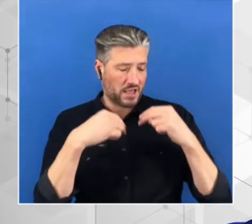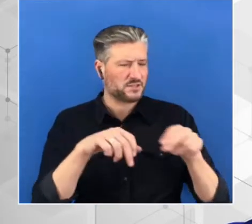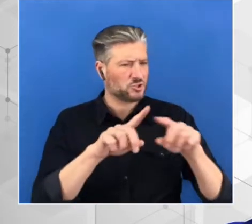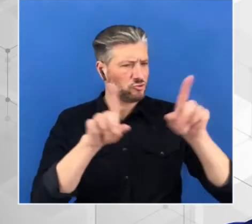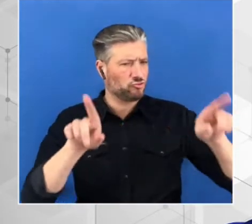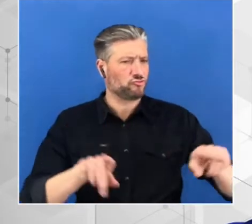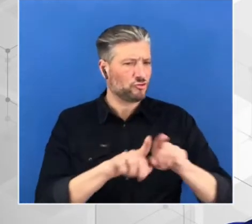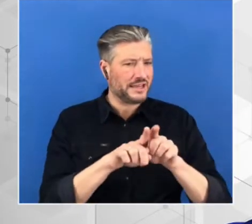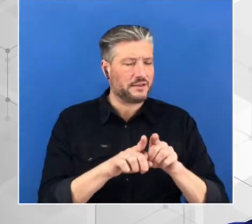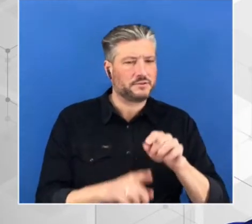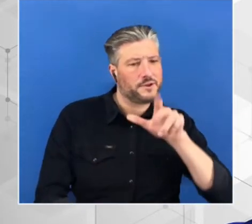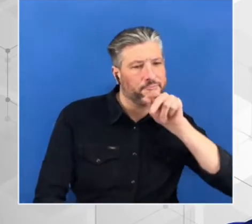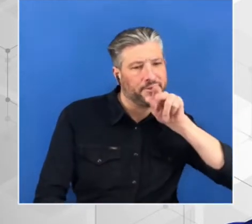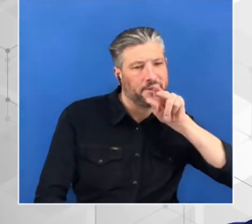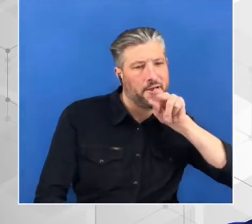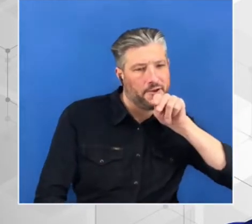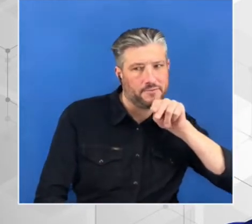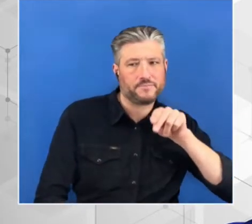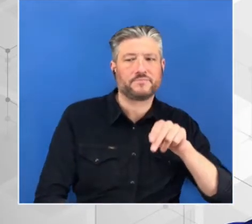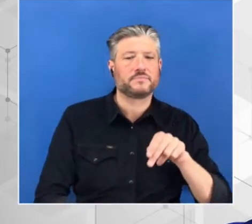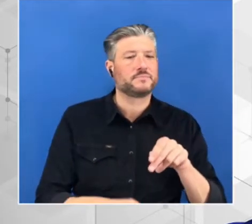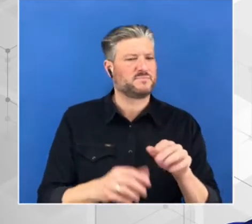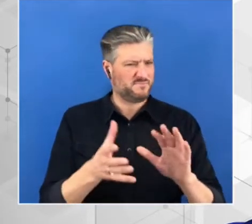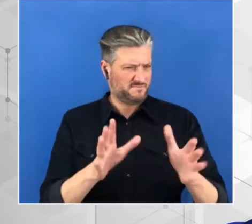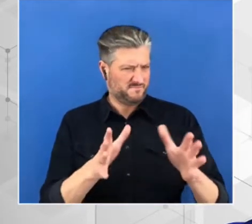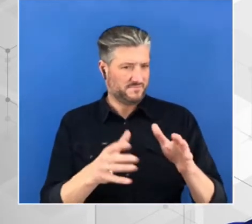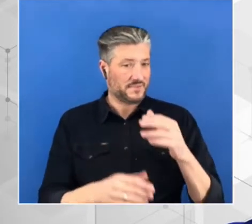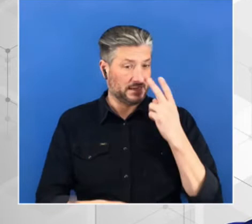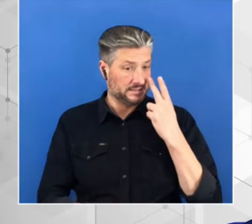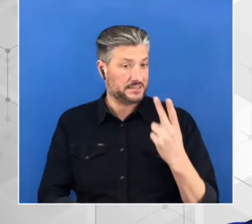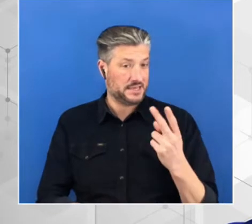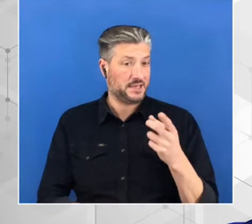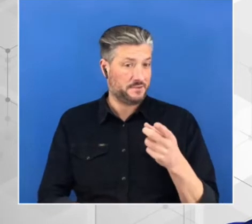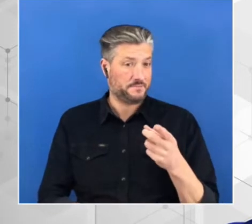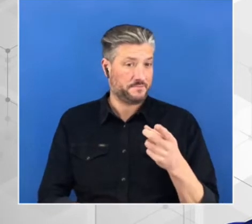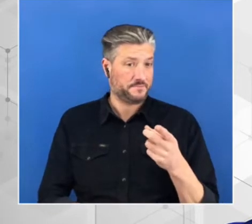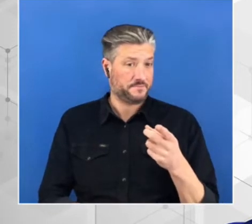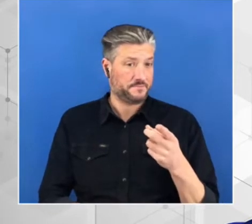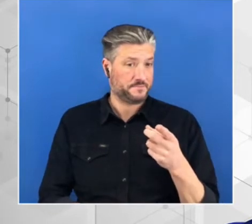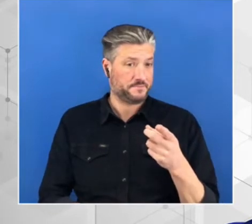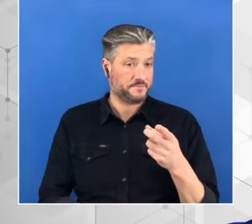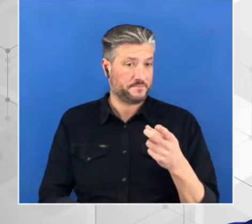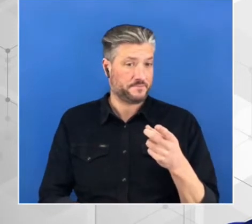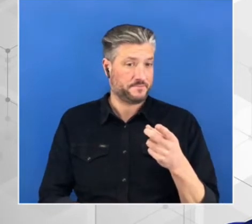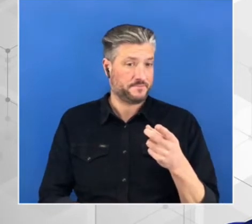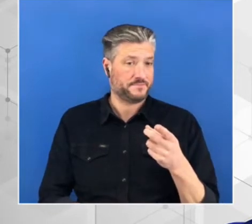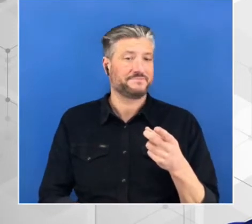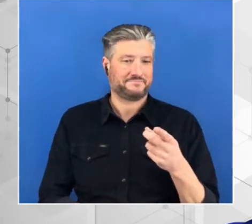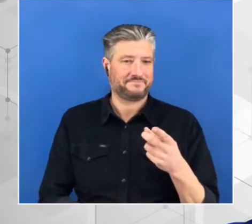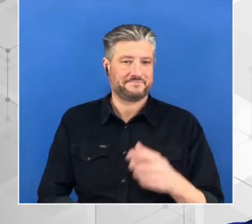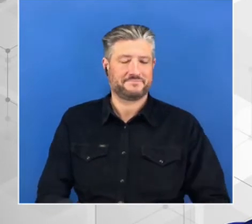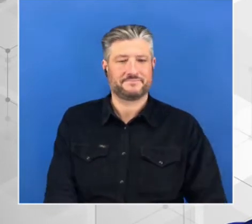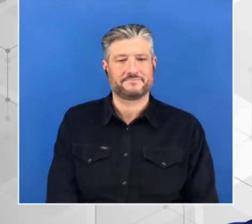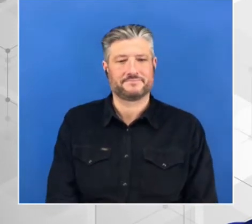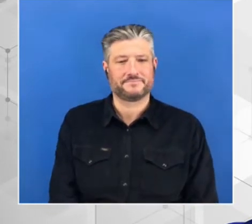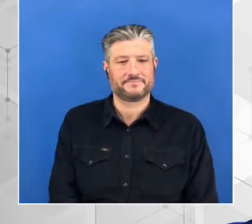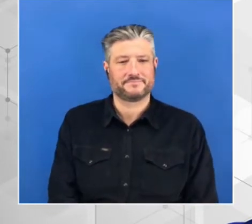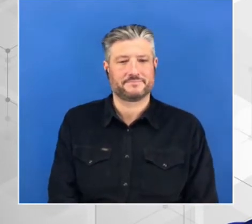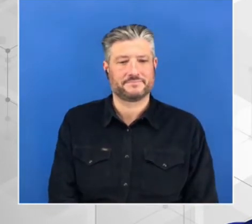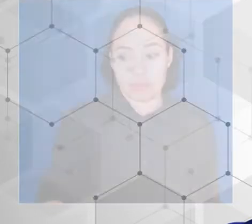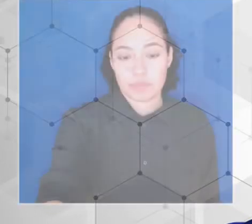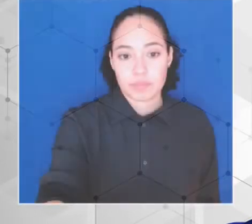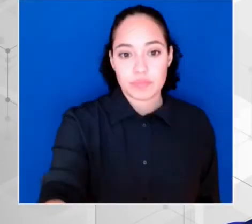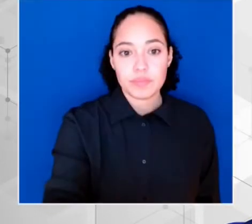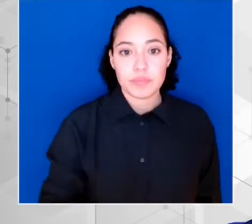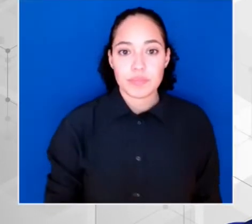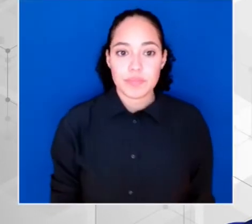As well, you can see the specificity of the computed accessible name